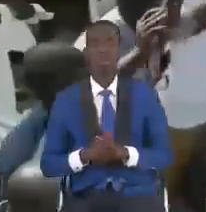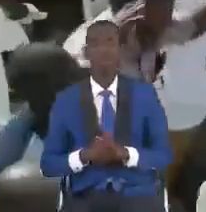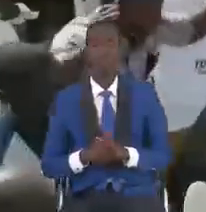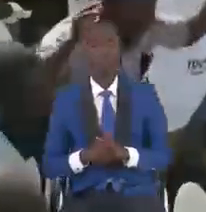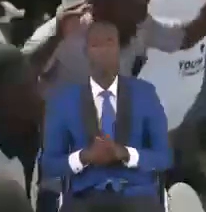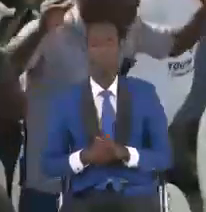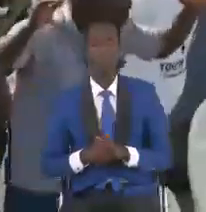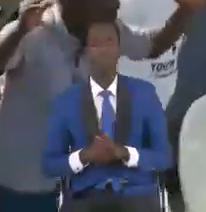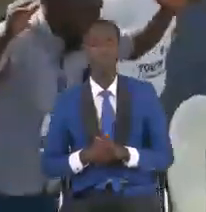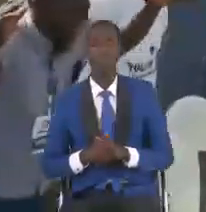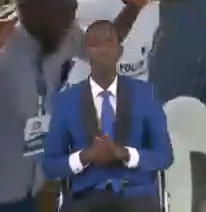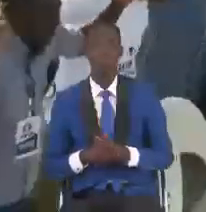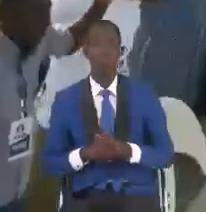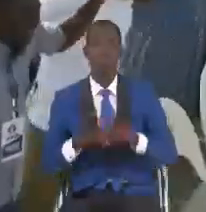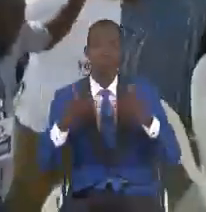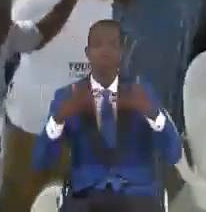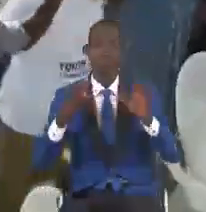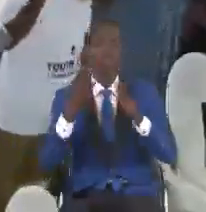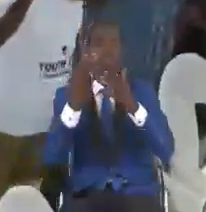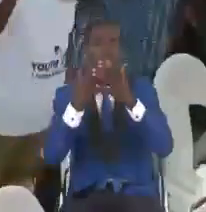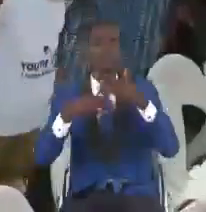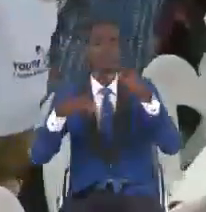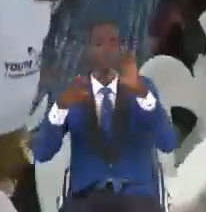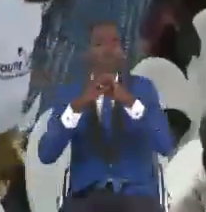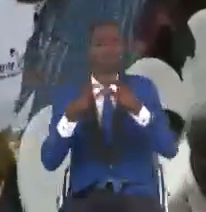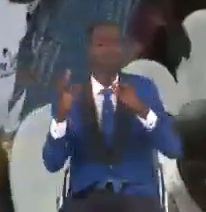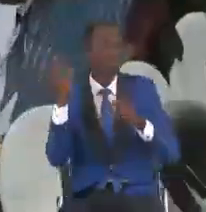Let heaven hear you.